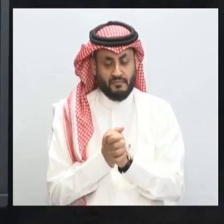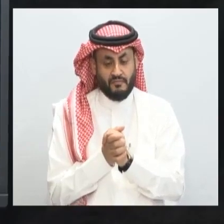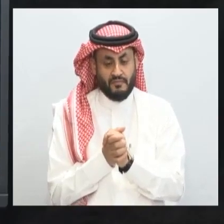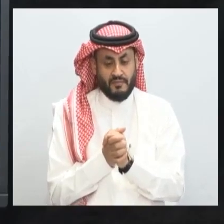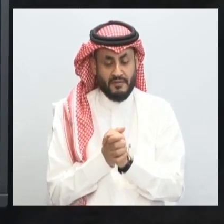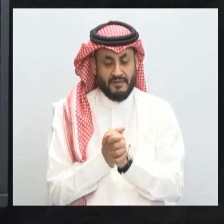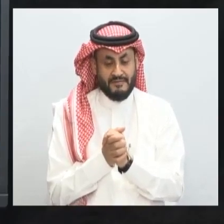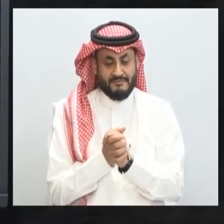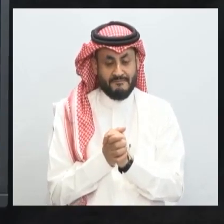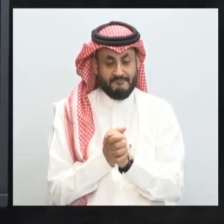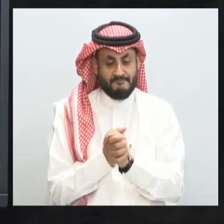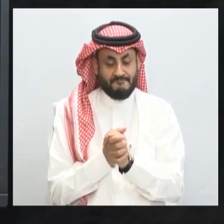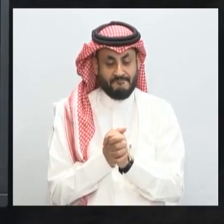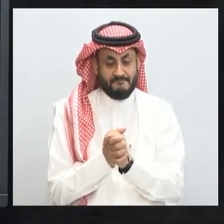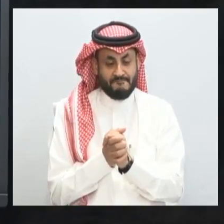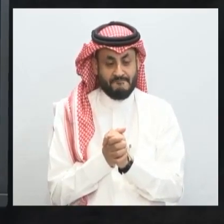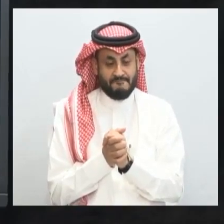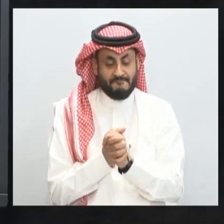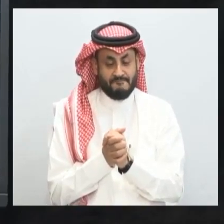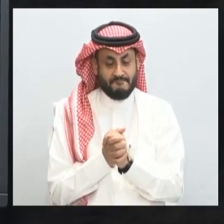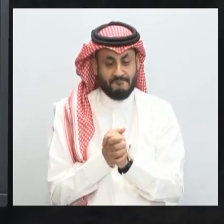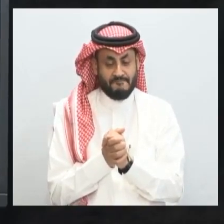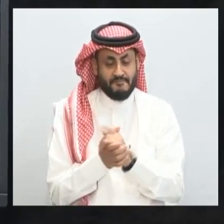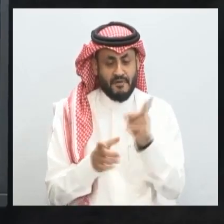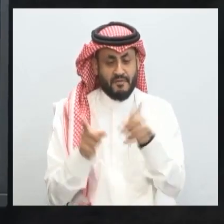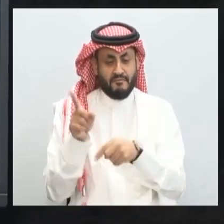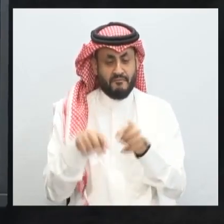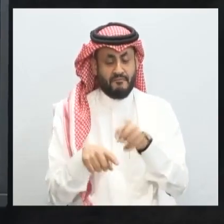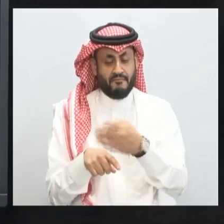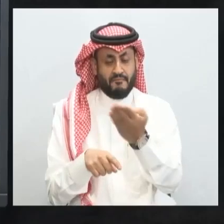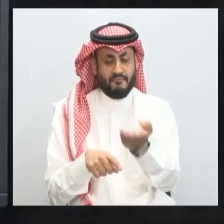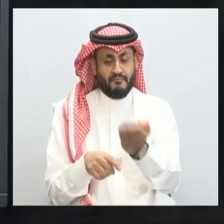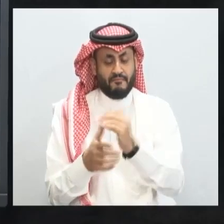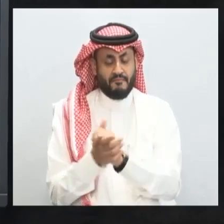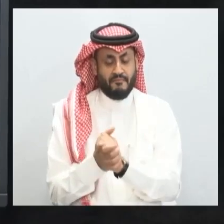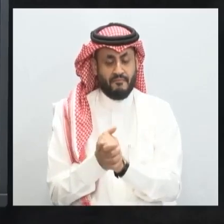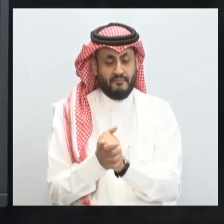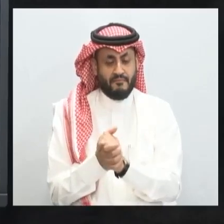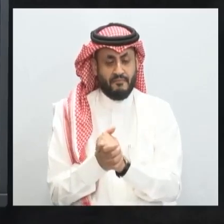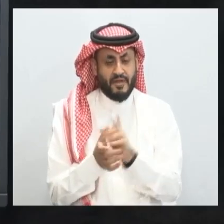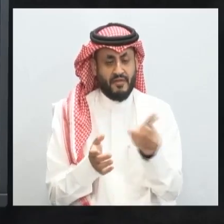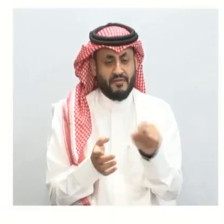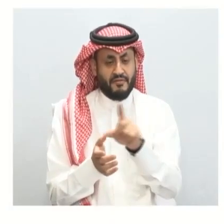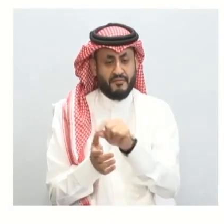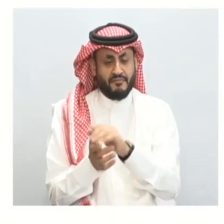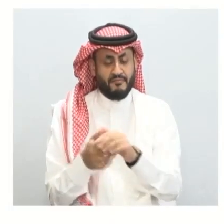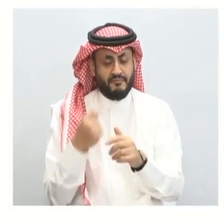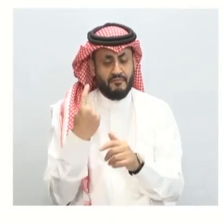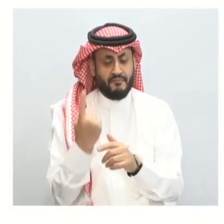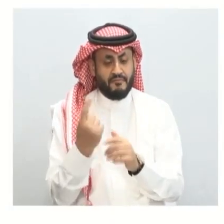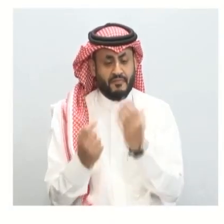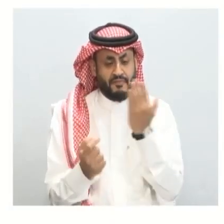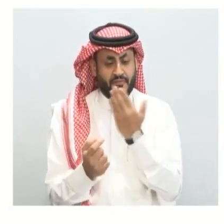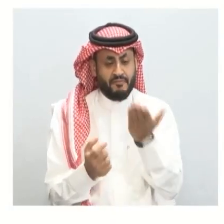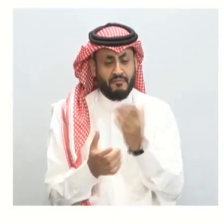reading comprehension. Now match each word with or to its synonym. We have number one. You can just read the